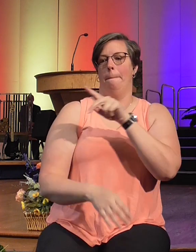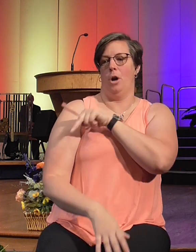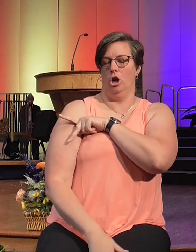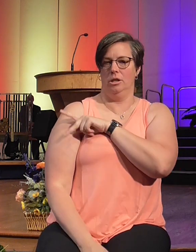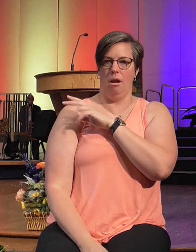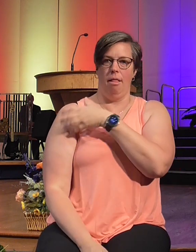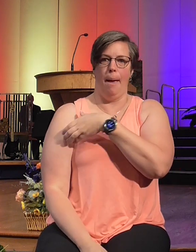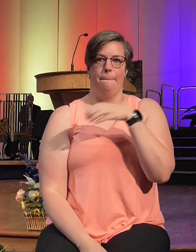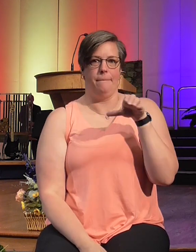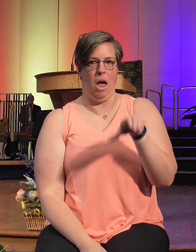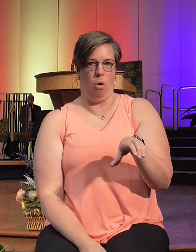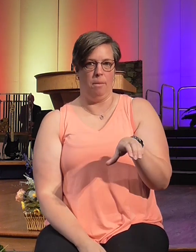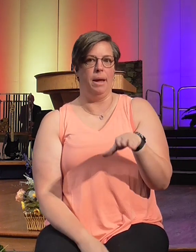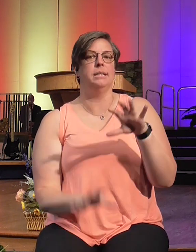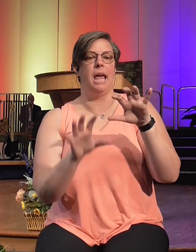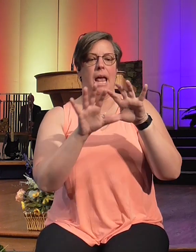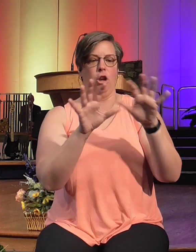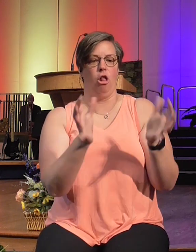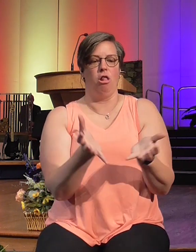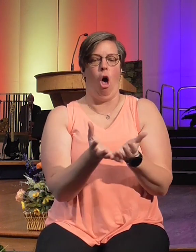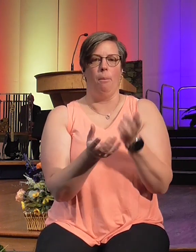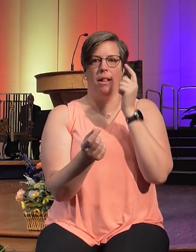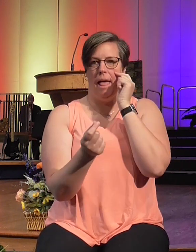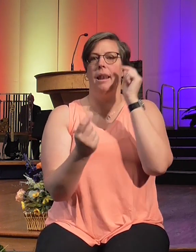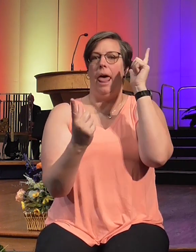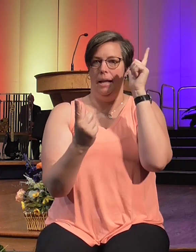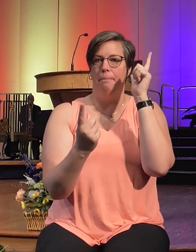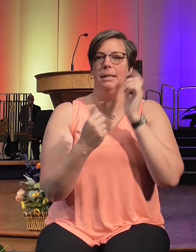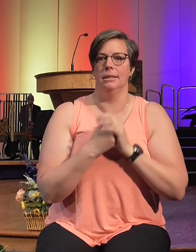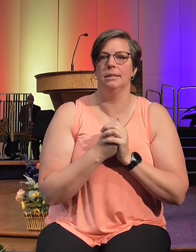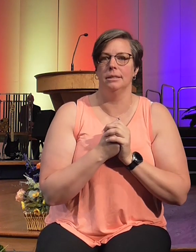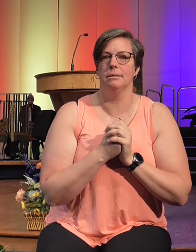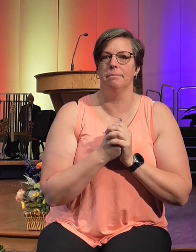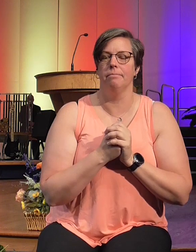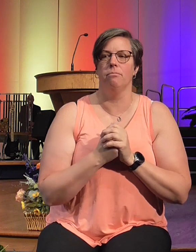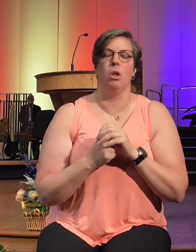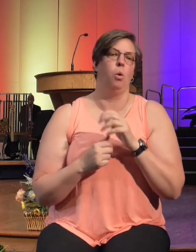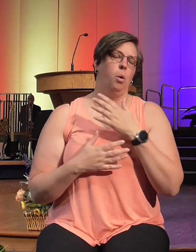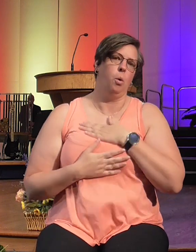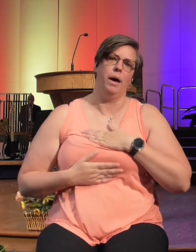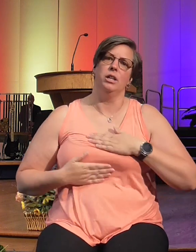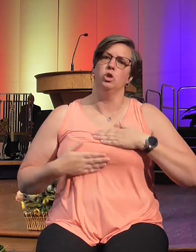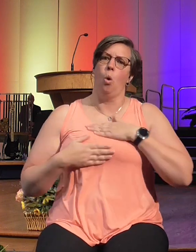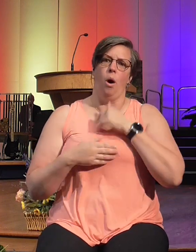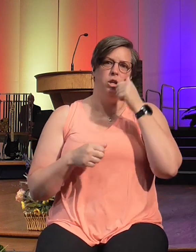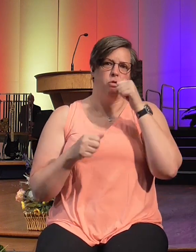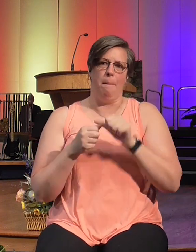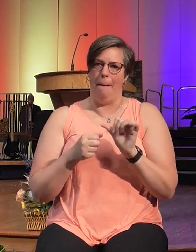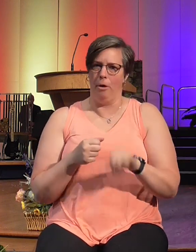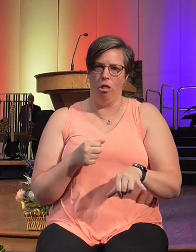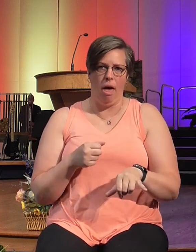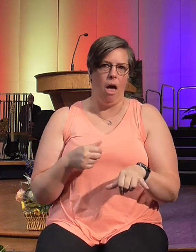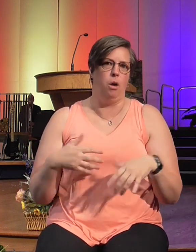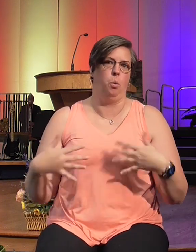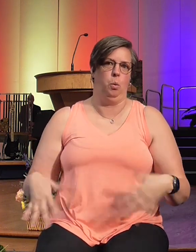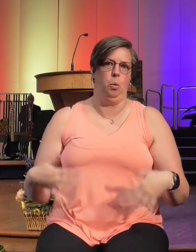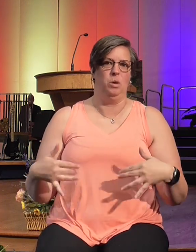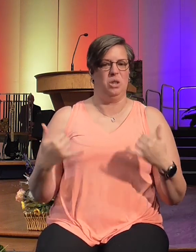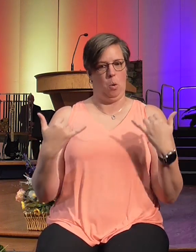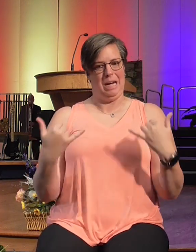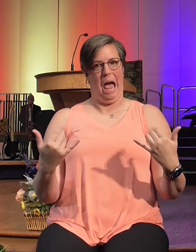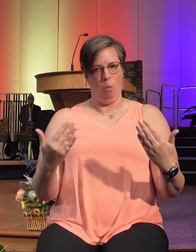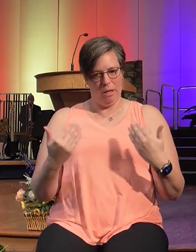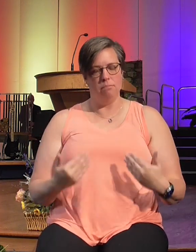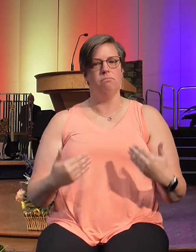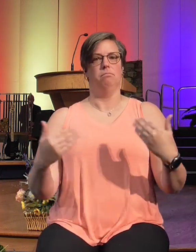personal empowerment and global enlightenment. What a joy it is to remember these things, and we get to now step into